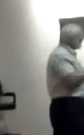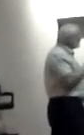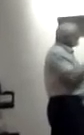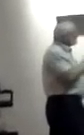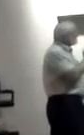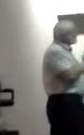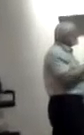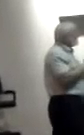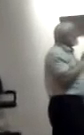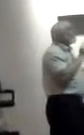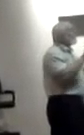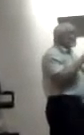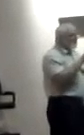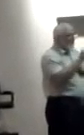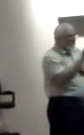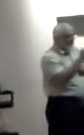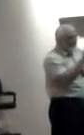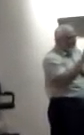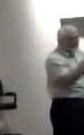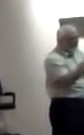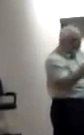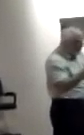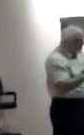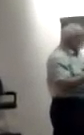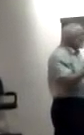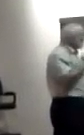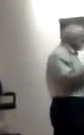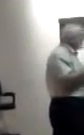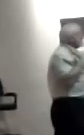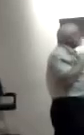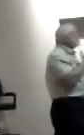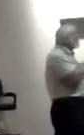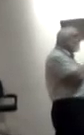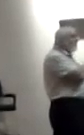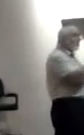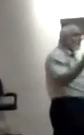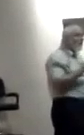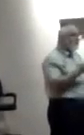something. Sometimes I go to Taco Bell or whatever. But a few of y'all,